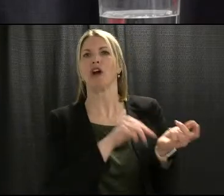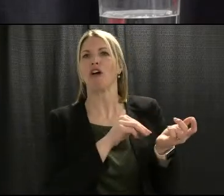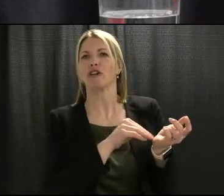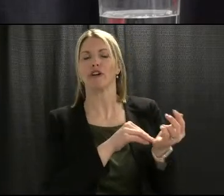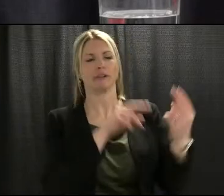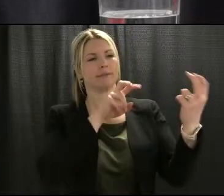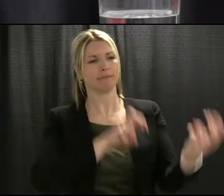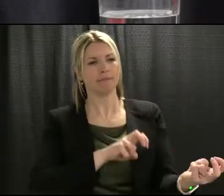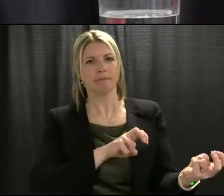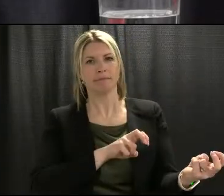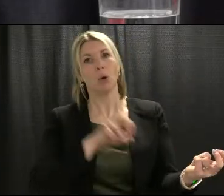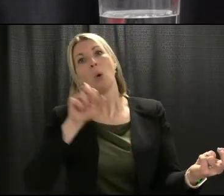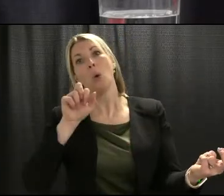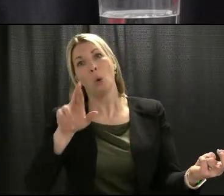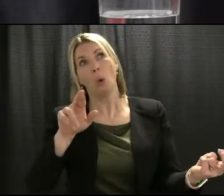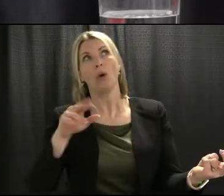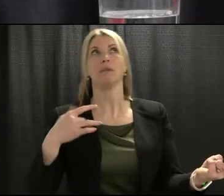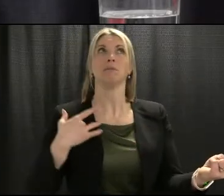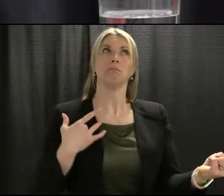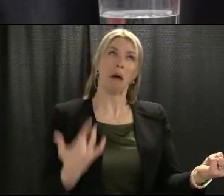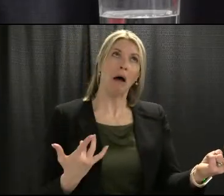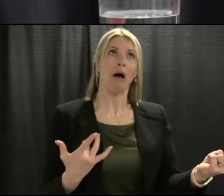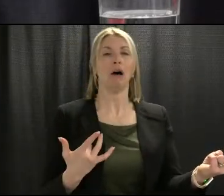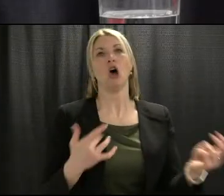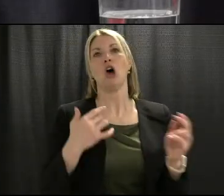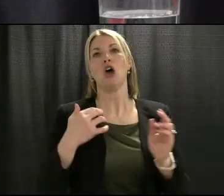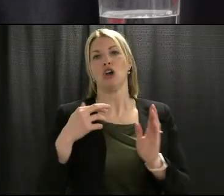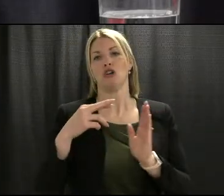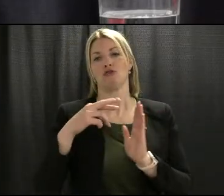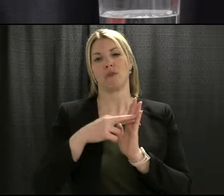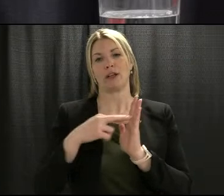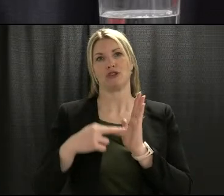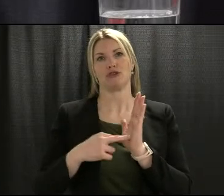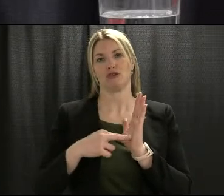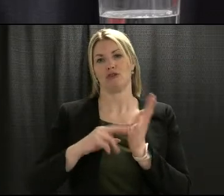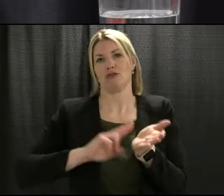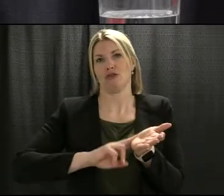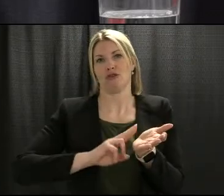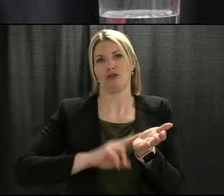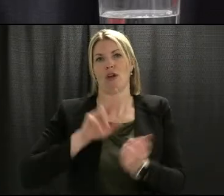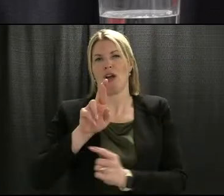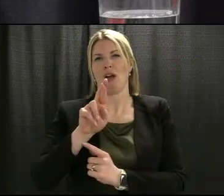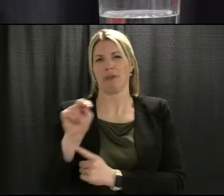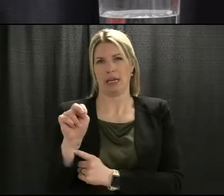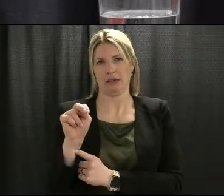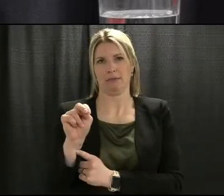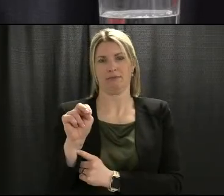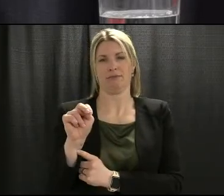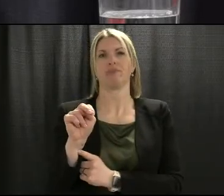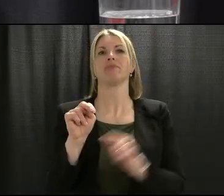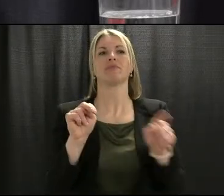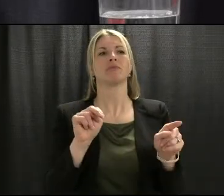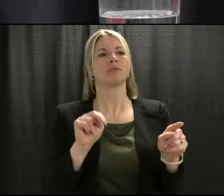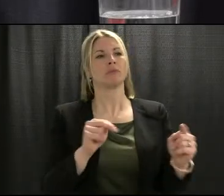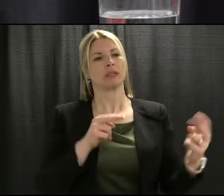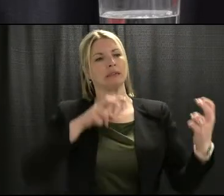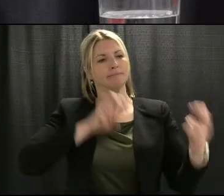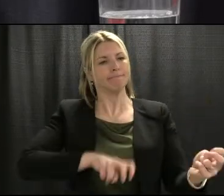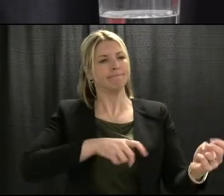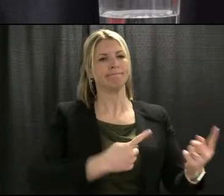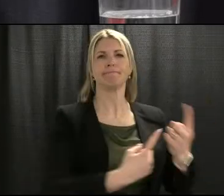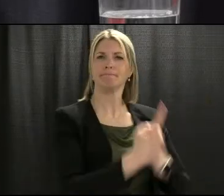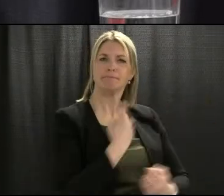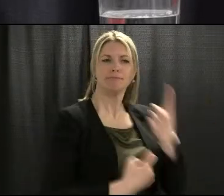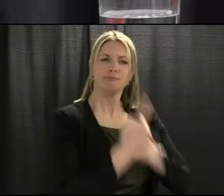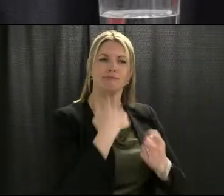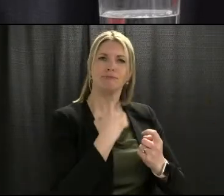member, usually a registered nurse, will help you determine the types of healthcare best suited to your needs by doing an